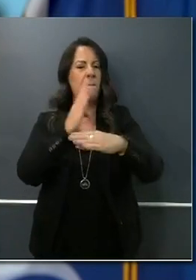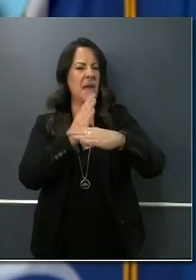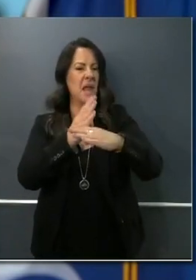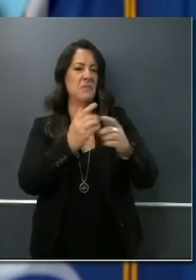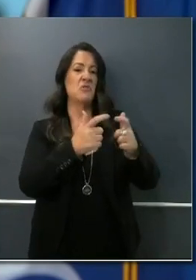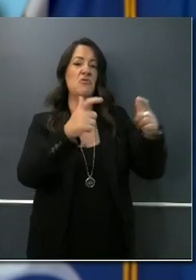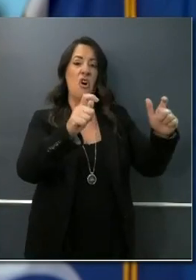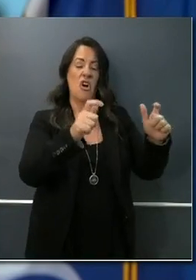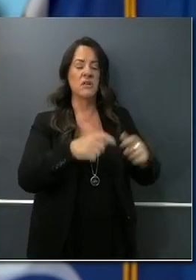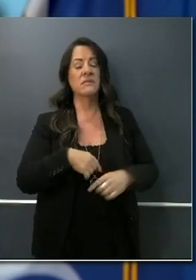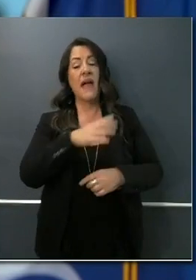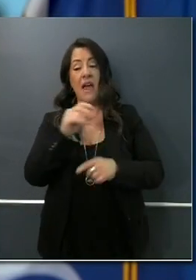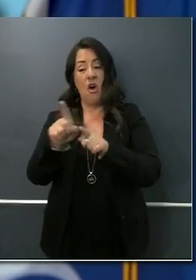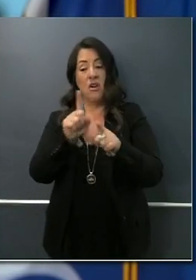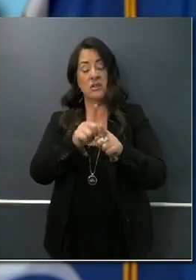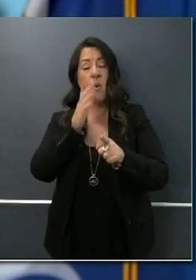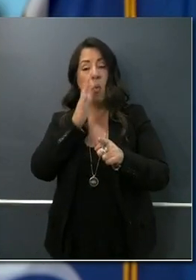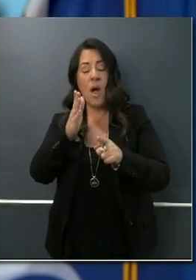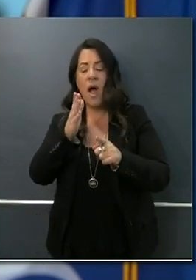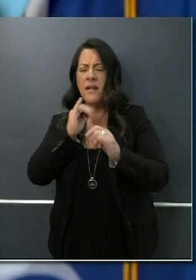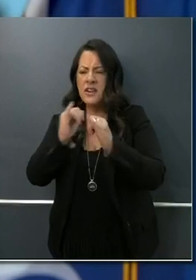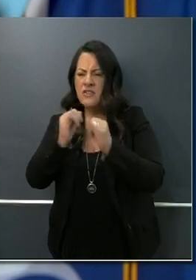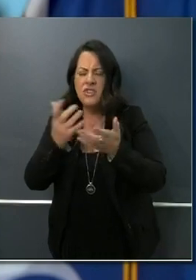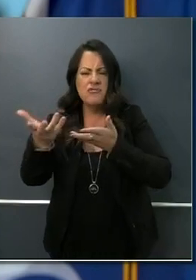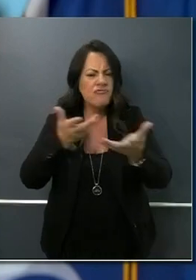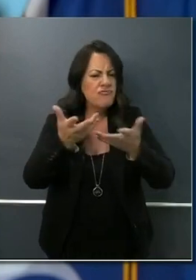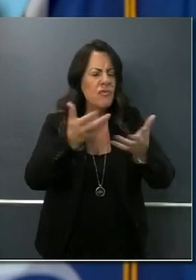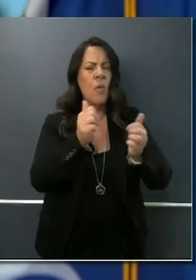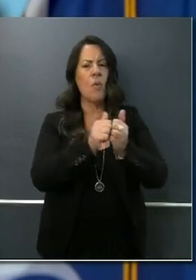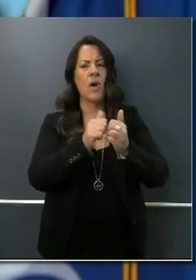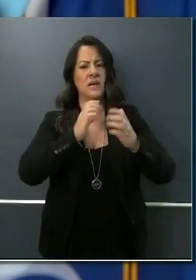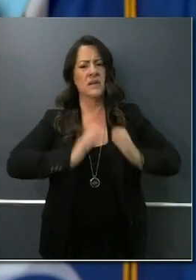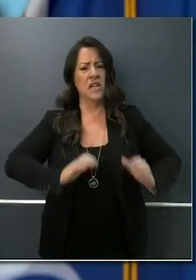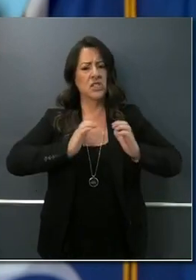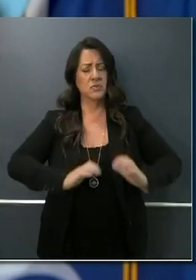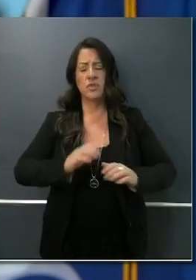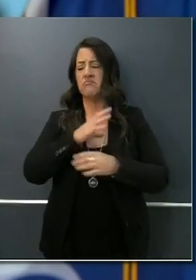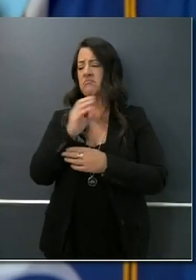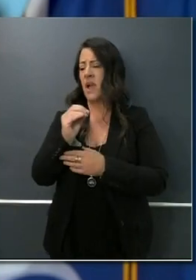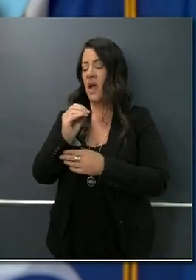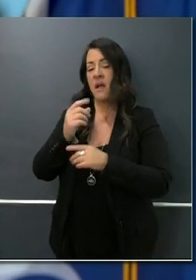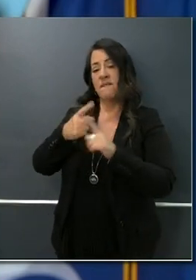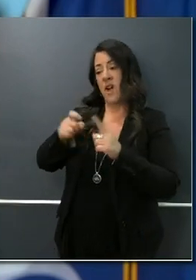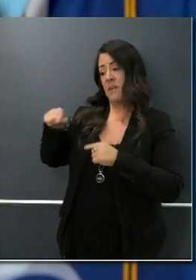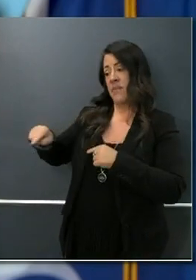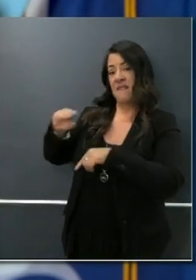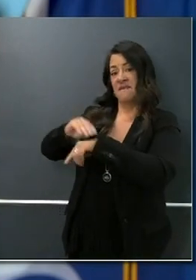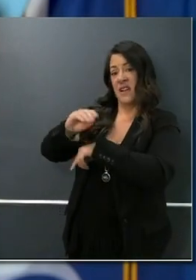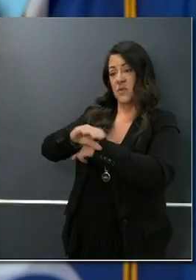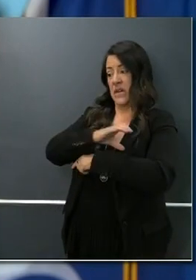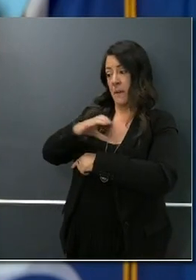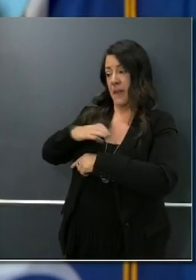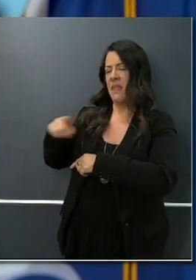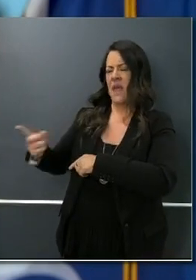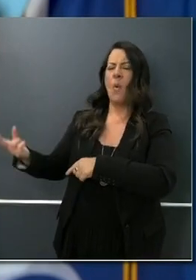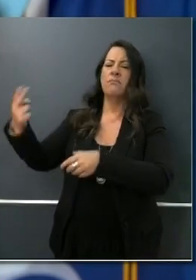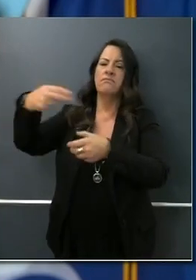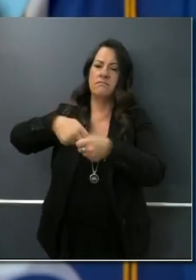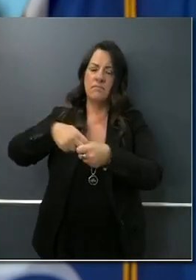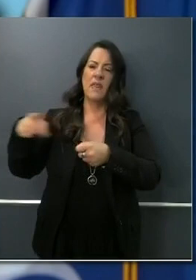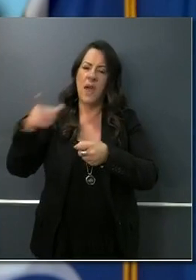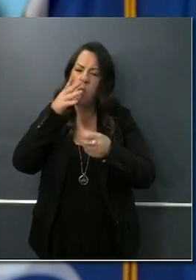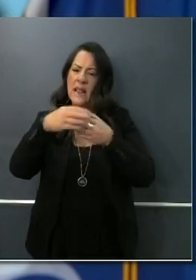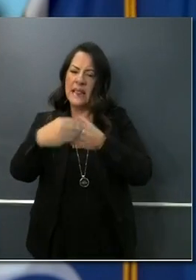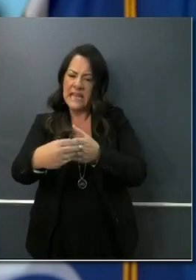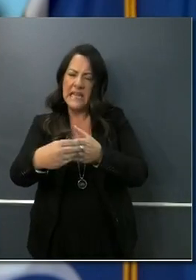also bringing in customers and bringing in experts from our advisory committee to help guide the conversations, to really